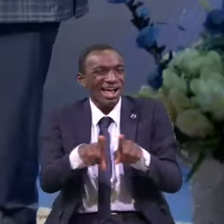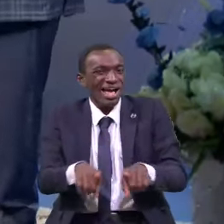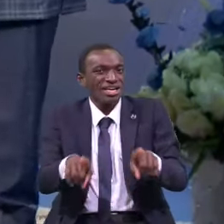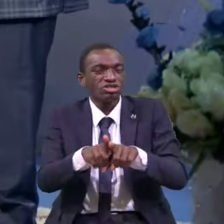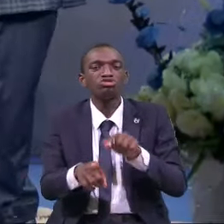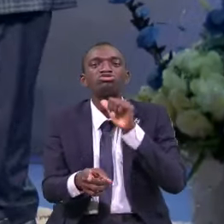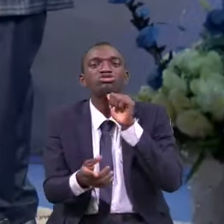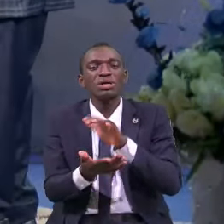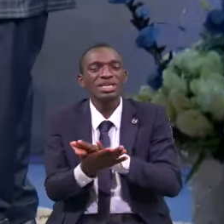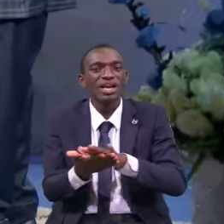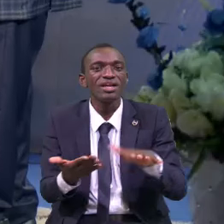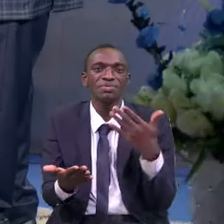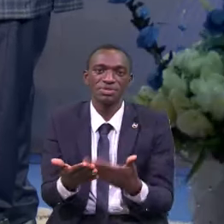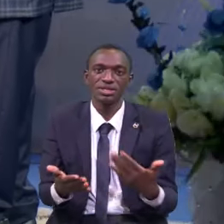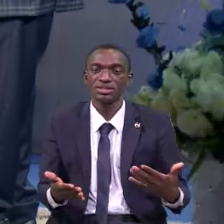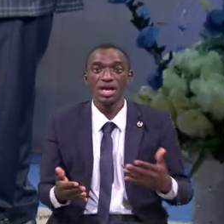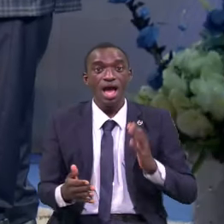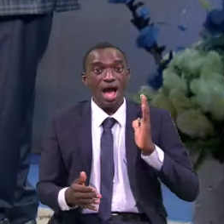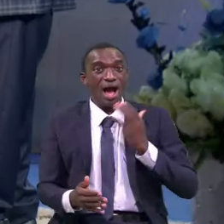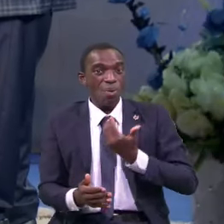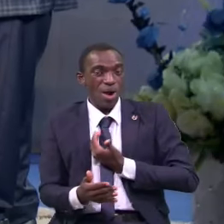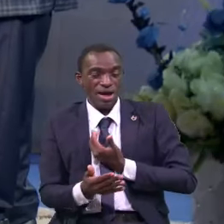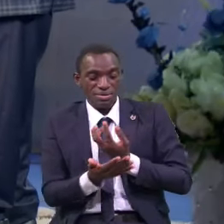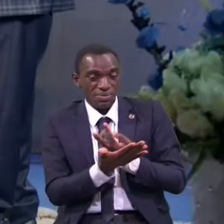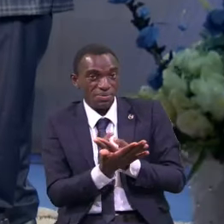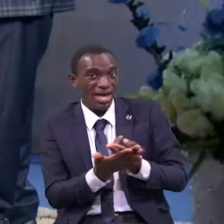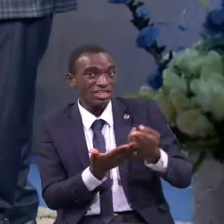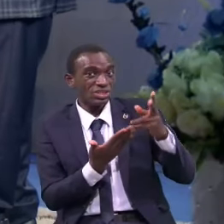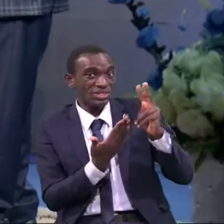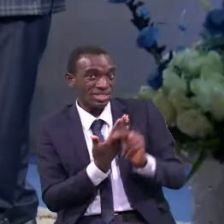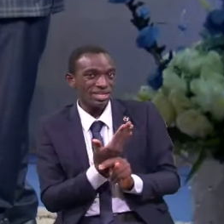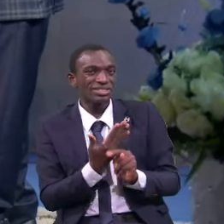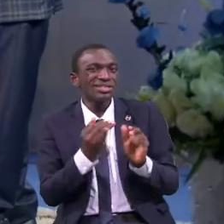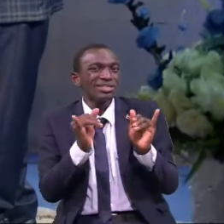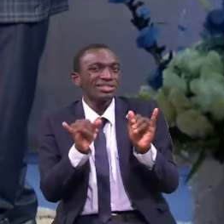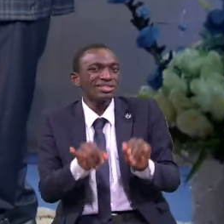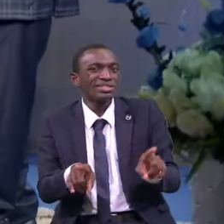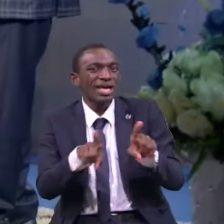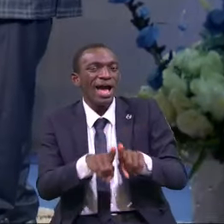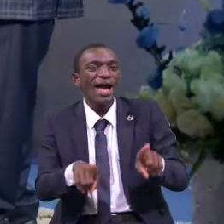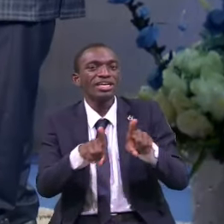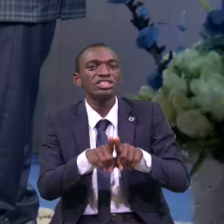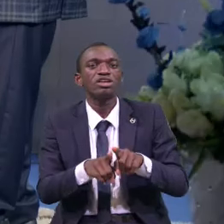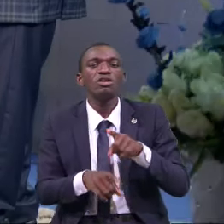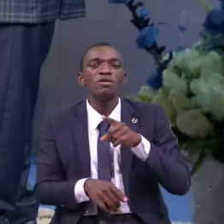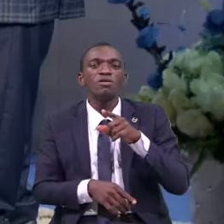And all our righteousnesses as filthy rags.